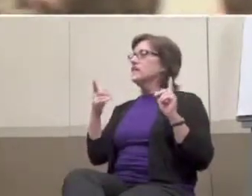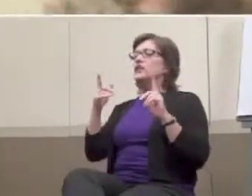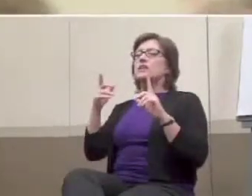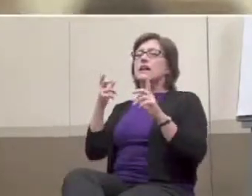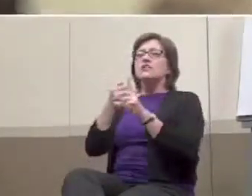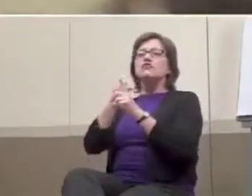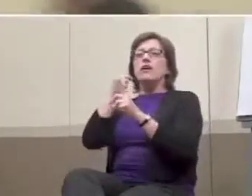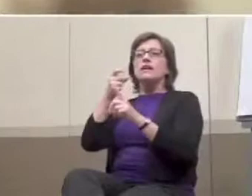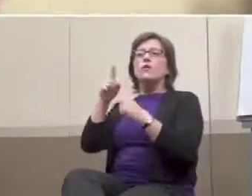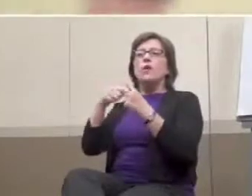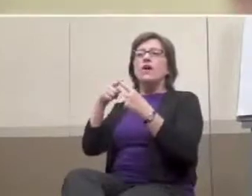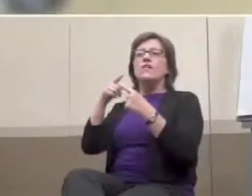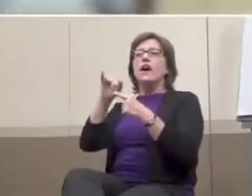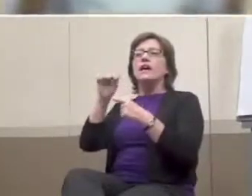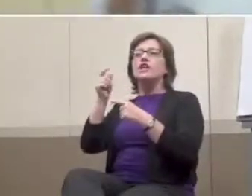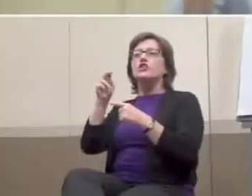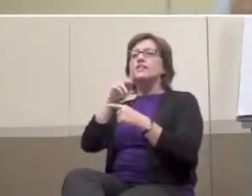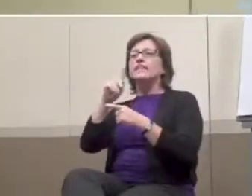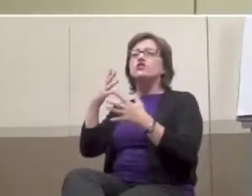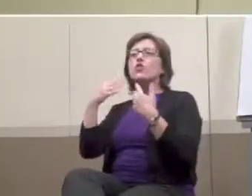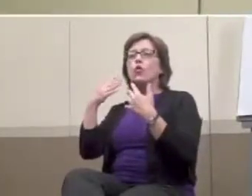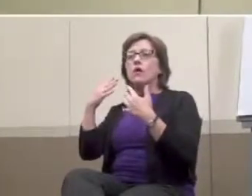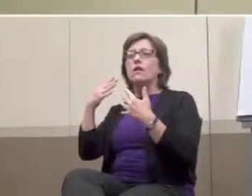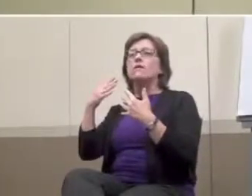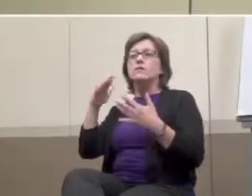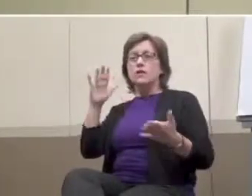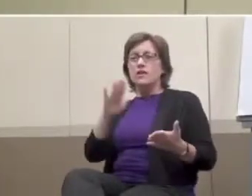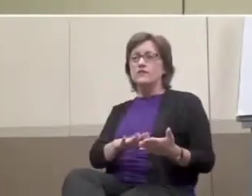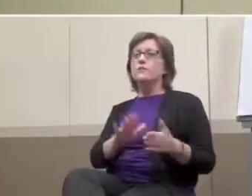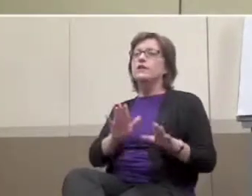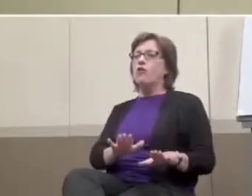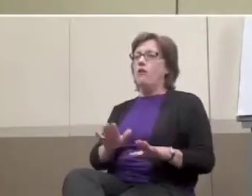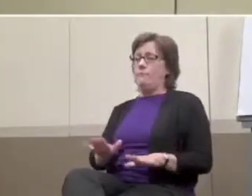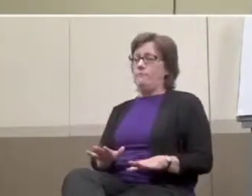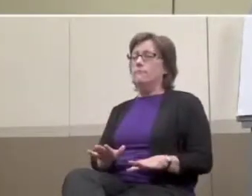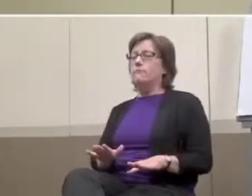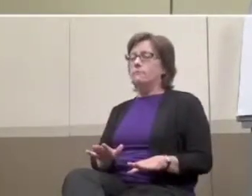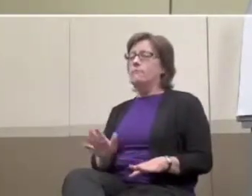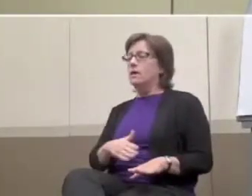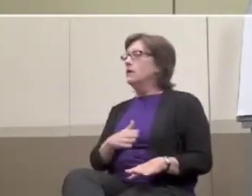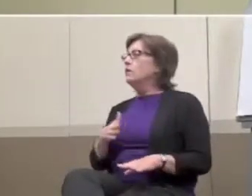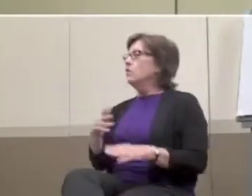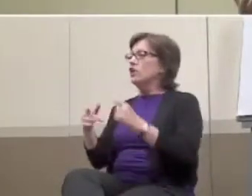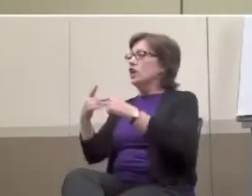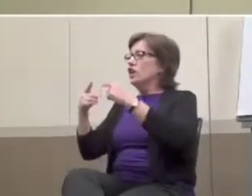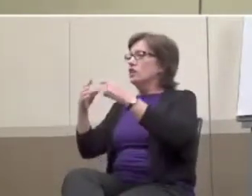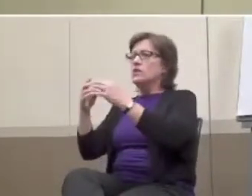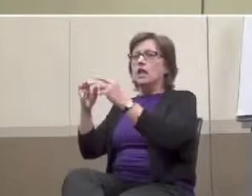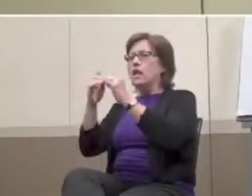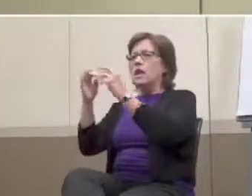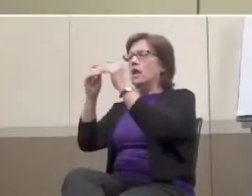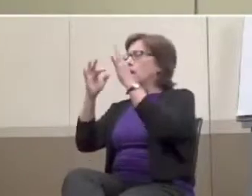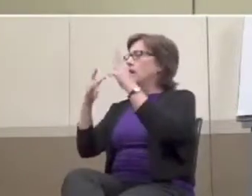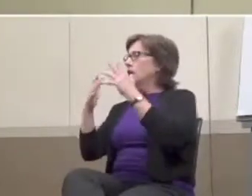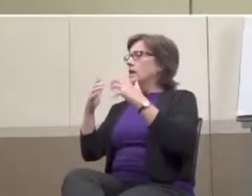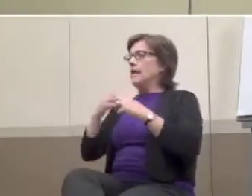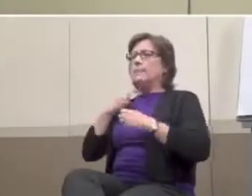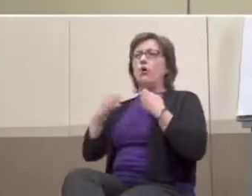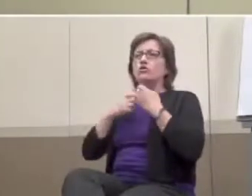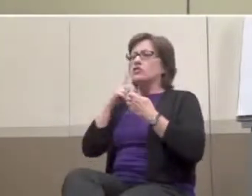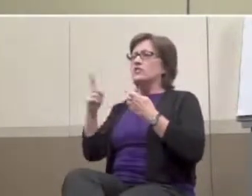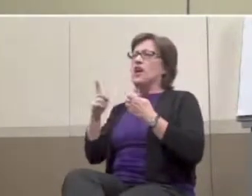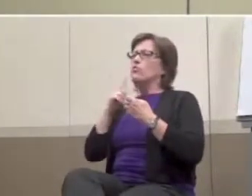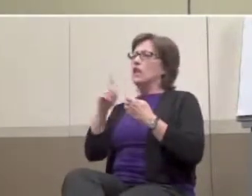okay? When you're in the midst of an argument, emotions are really raw, and so people become hypersensitive to things. But